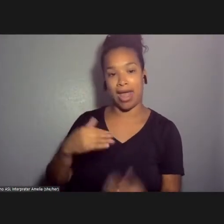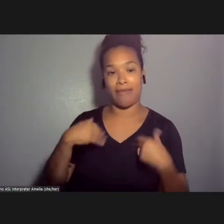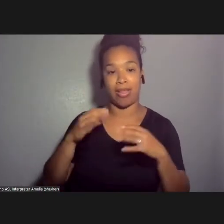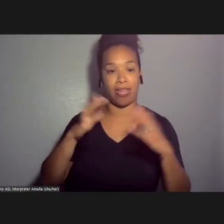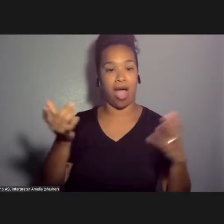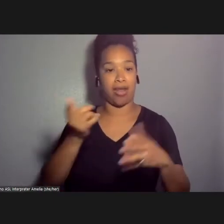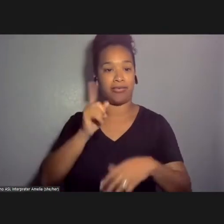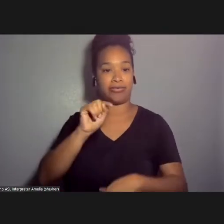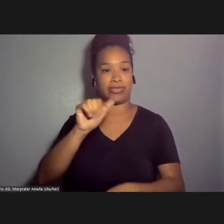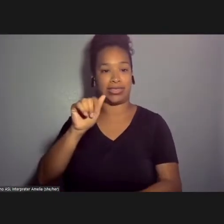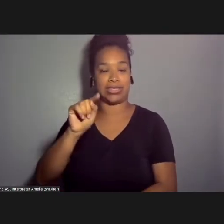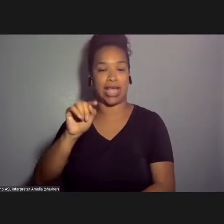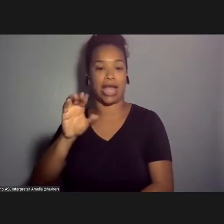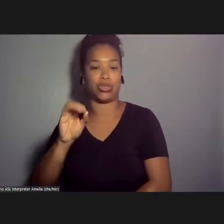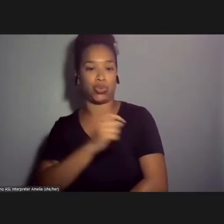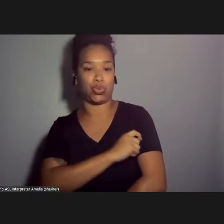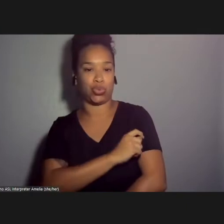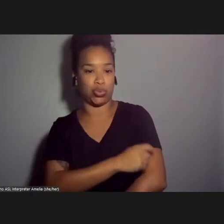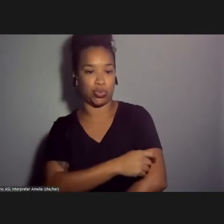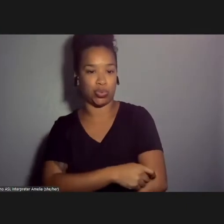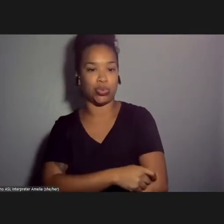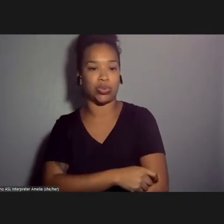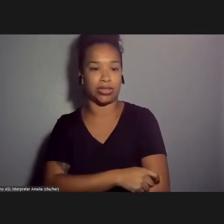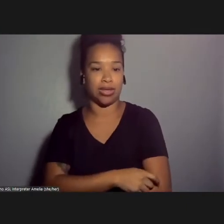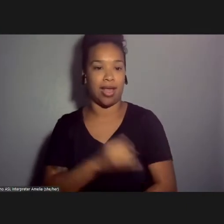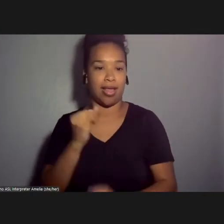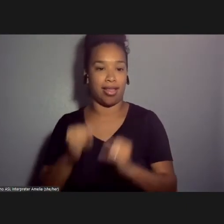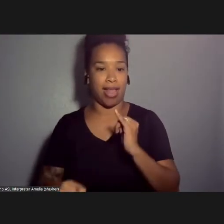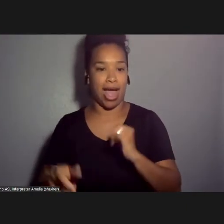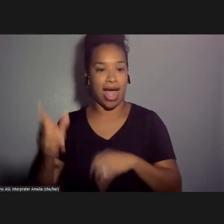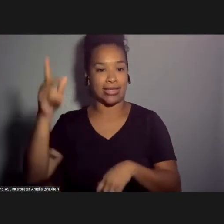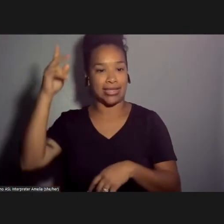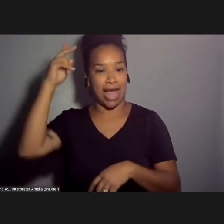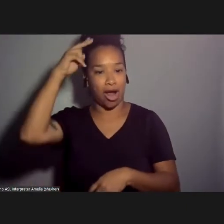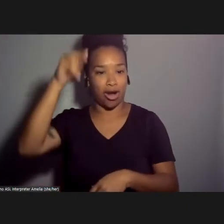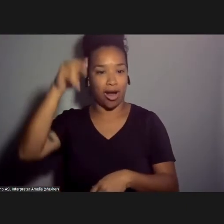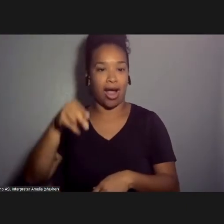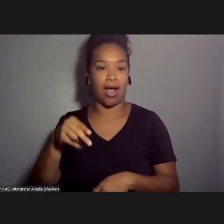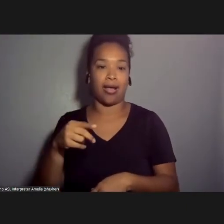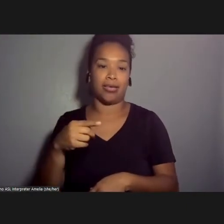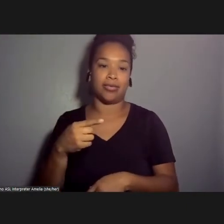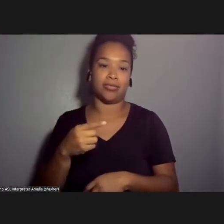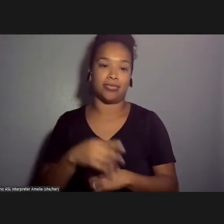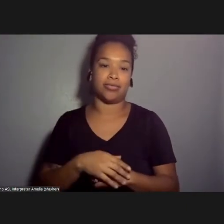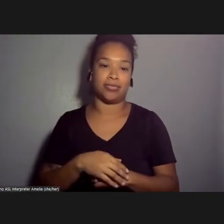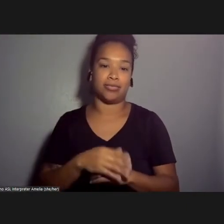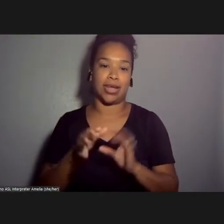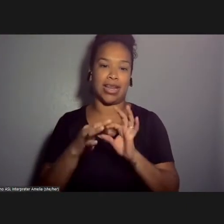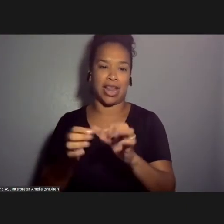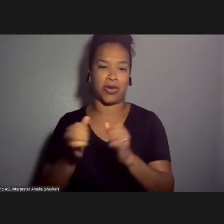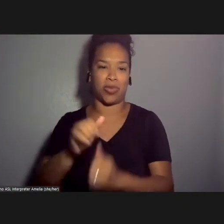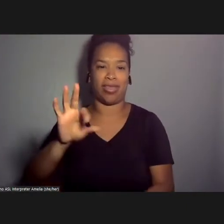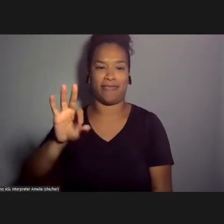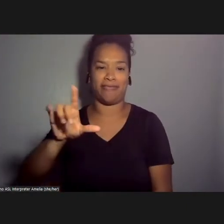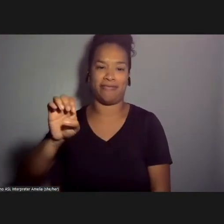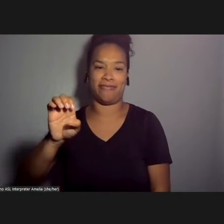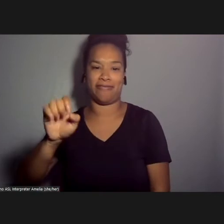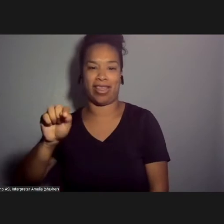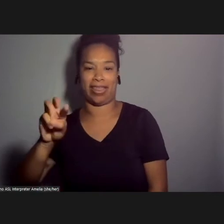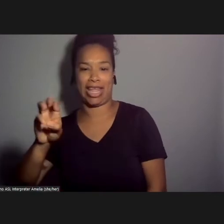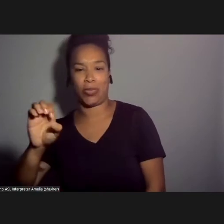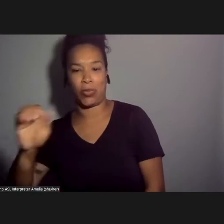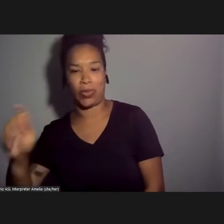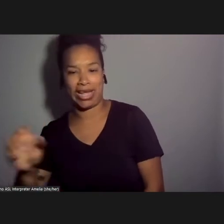brown hair. The last haircut I got really coincided with Fleet Week, so I was a little worried about that.